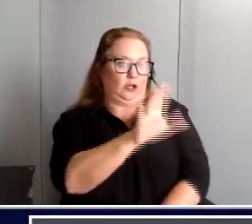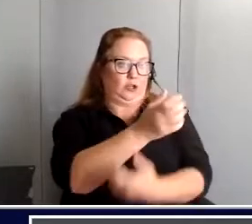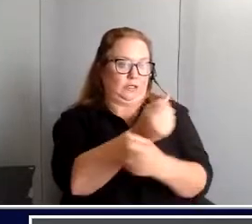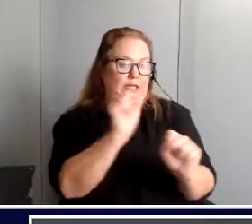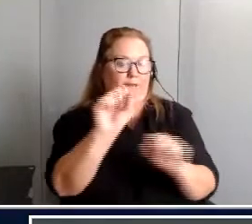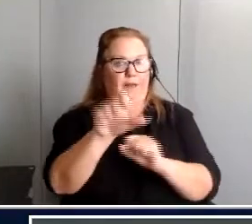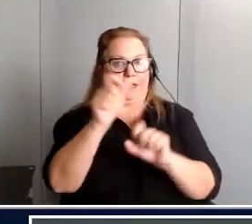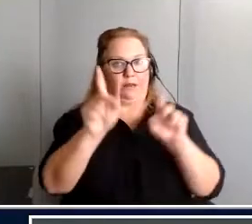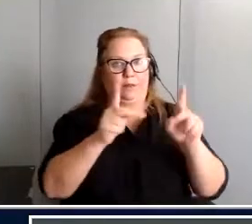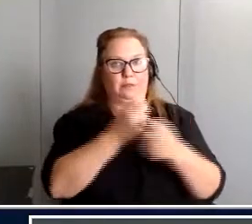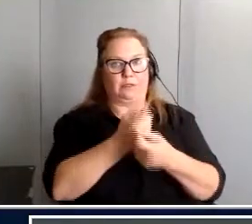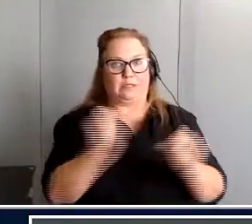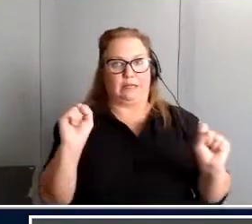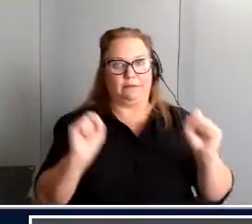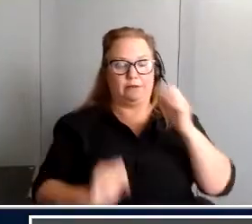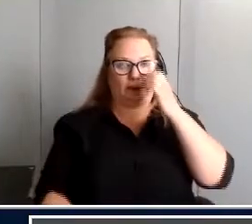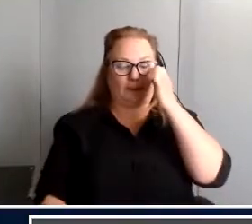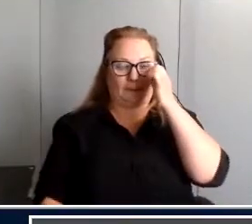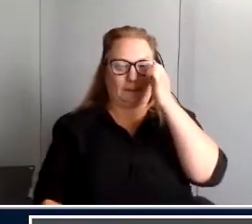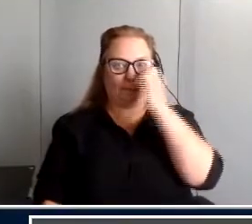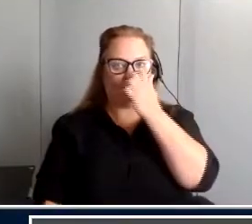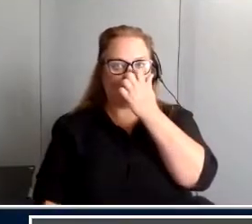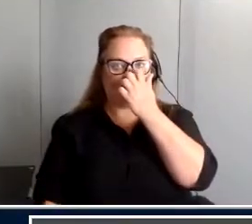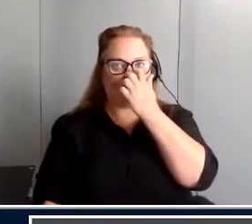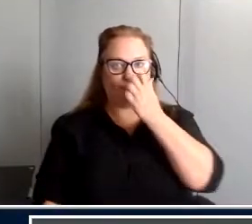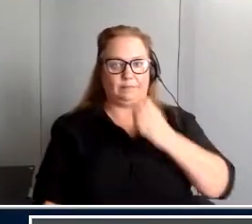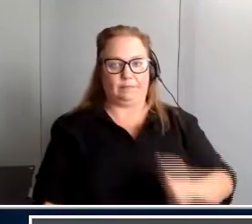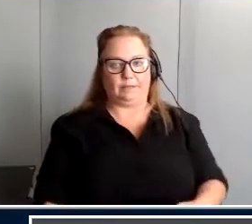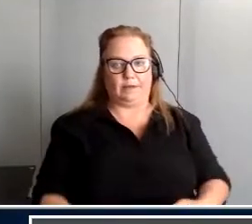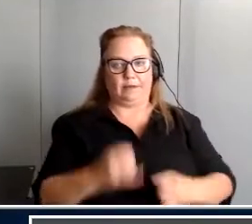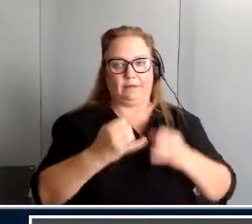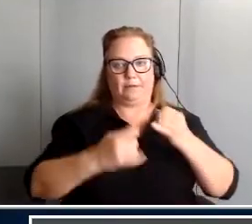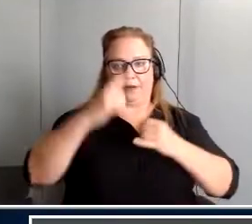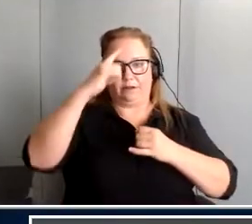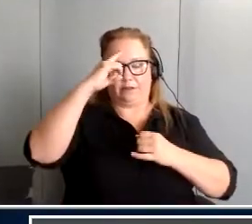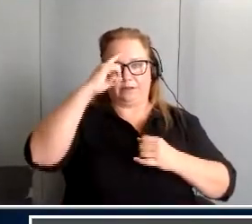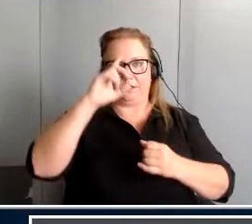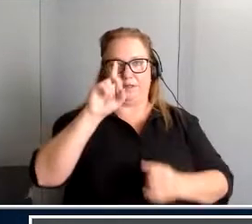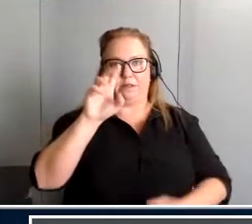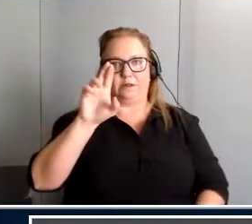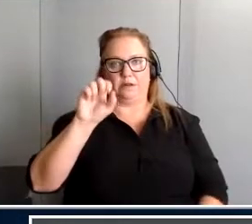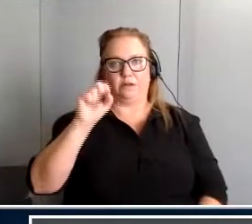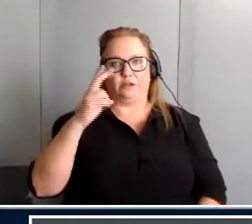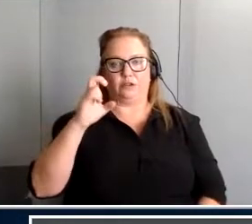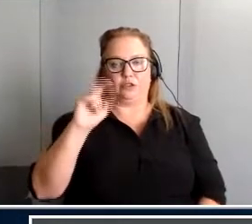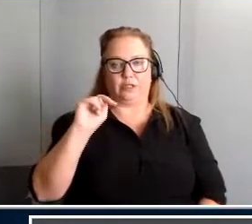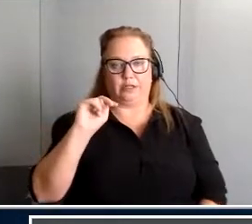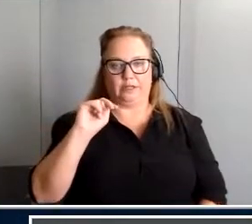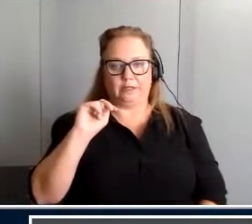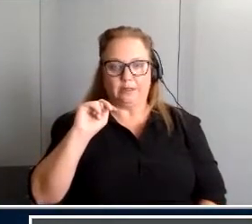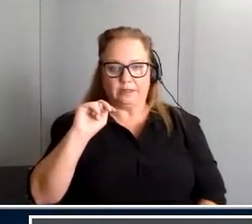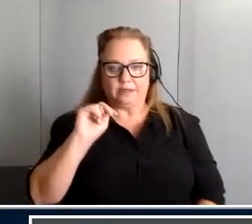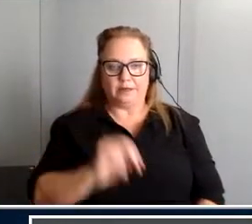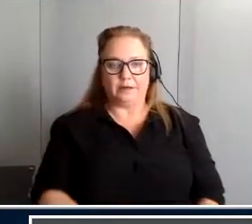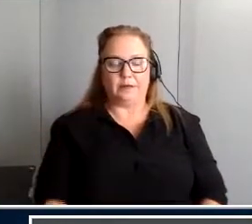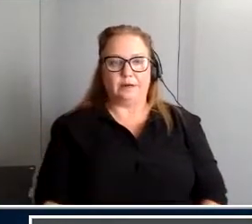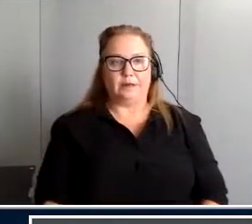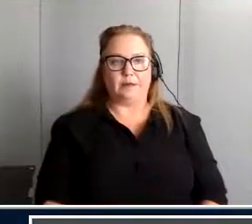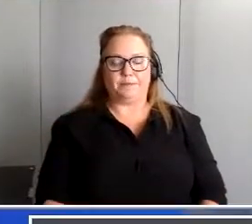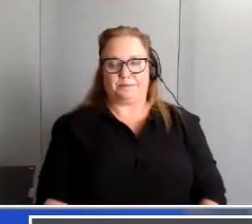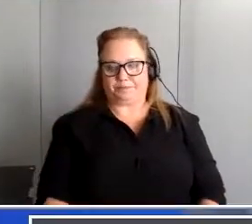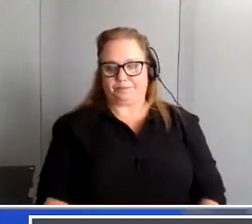too. Let's get to our final thoughts today. Dr. Shed, I'm going to let you get us started. Awesome. Just a couple of thoughts. I think